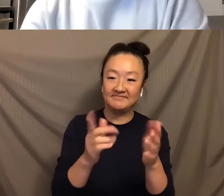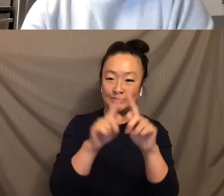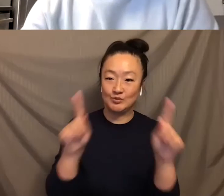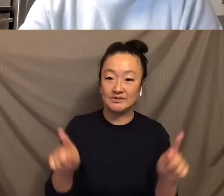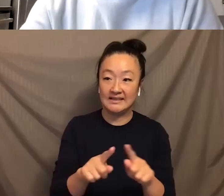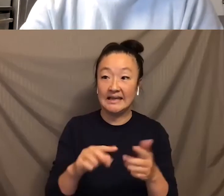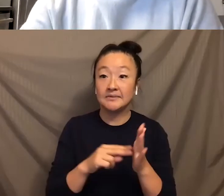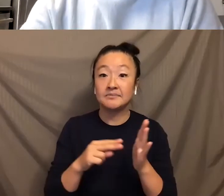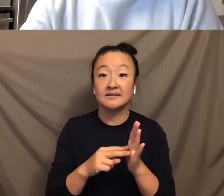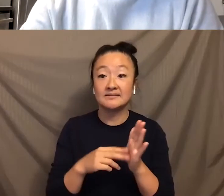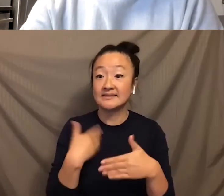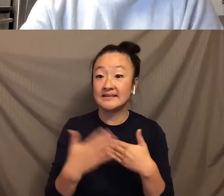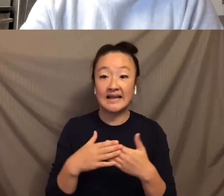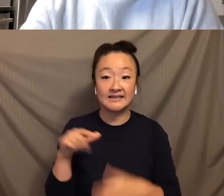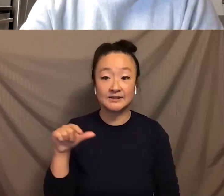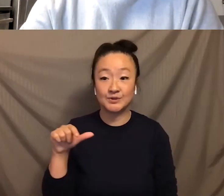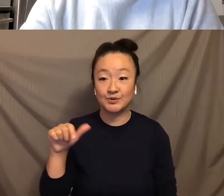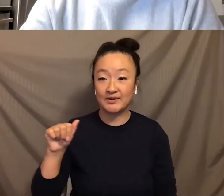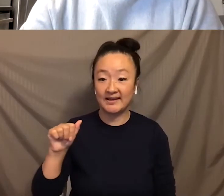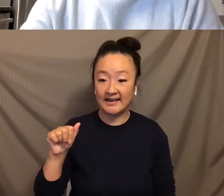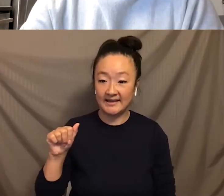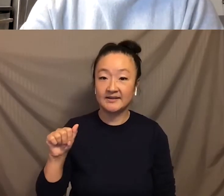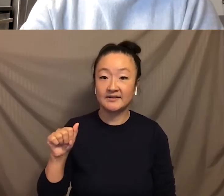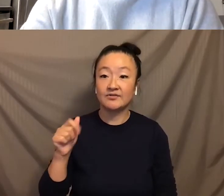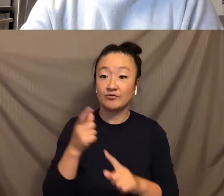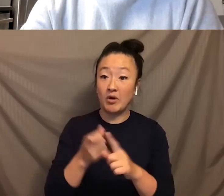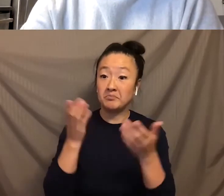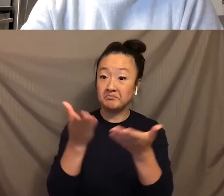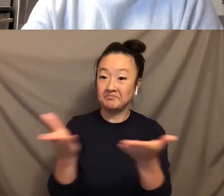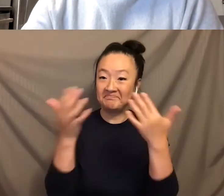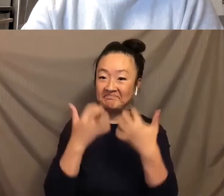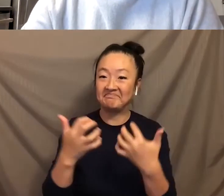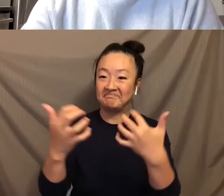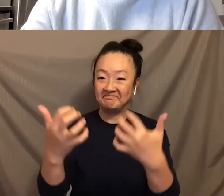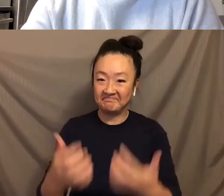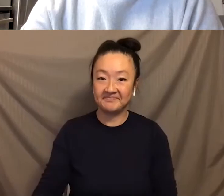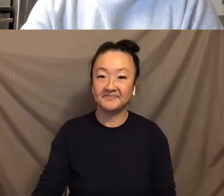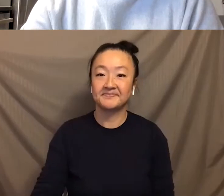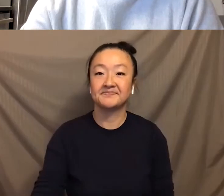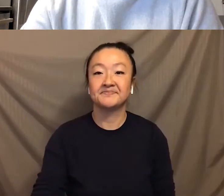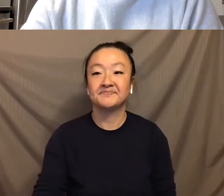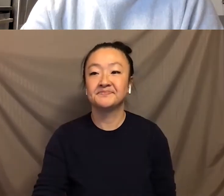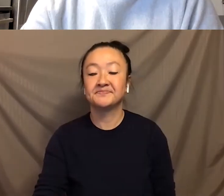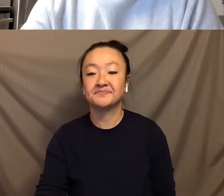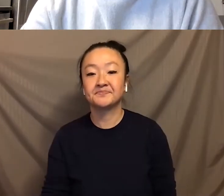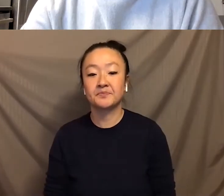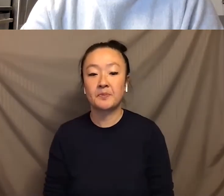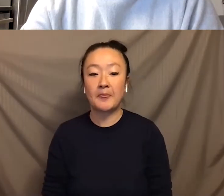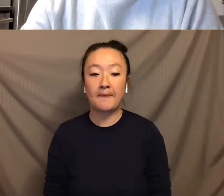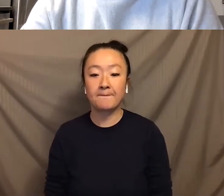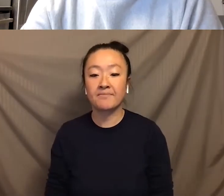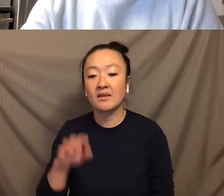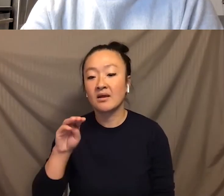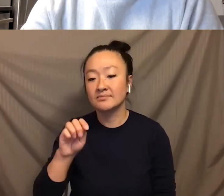are onto our Q&A from the audience portion of the night. And Mayukh, thank